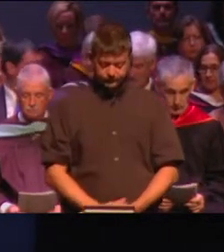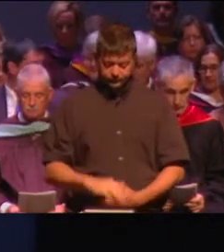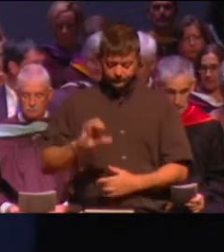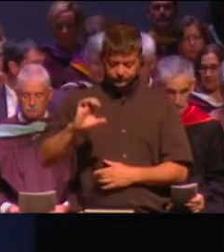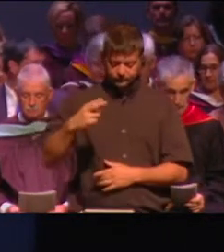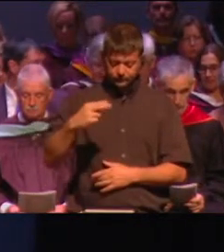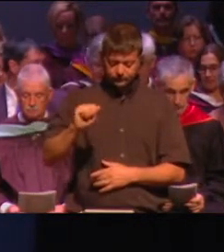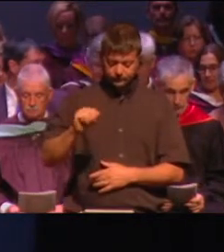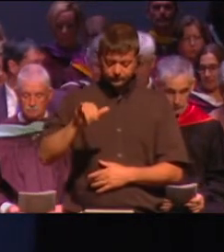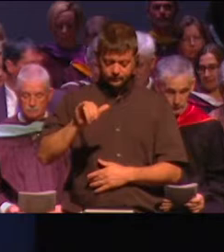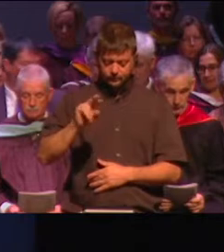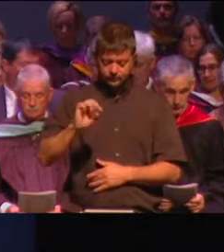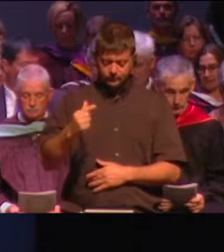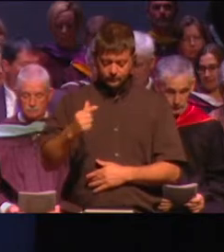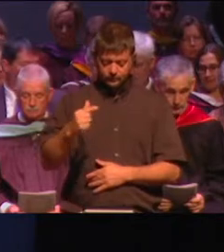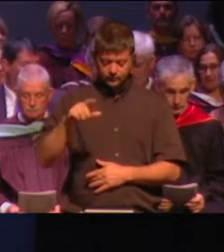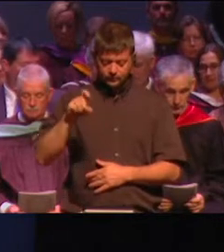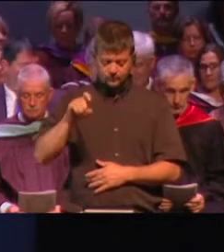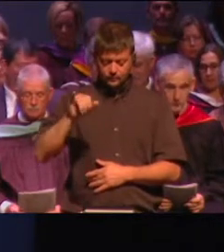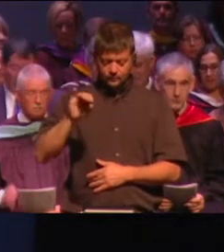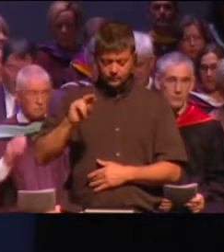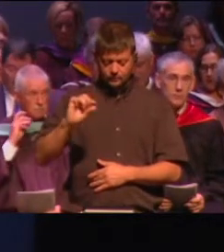Cha Ying Zhang.